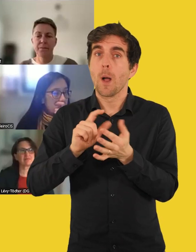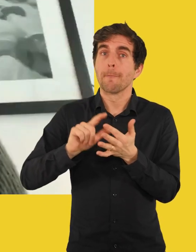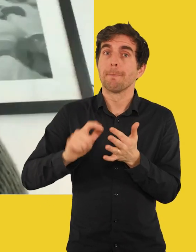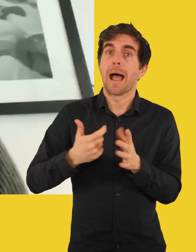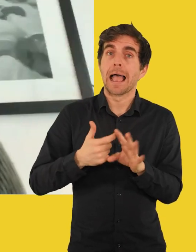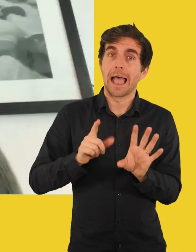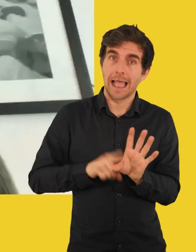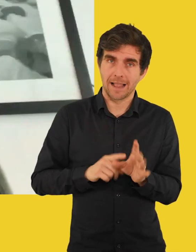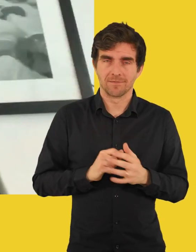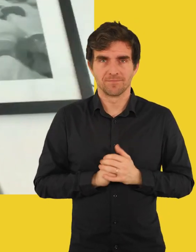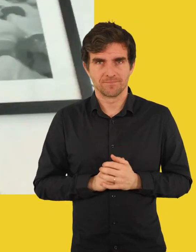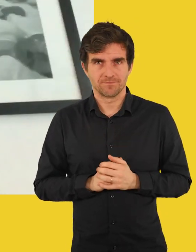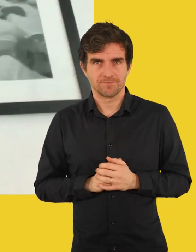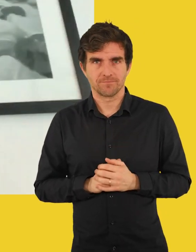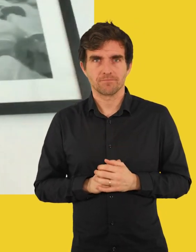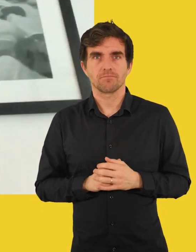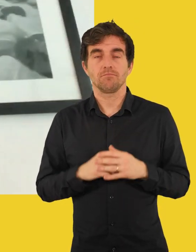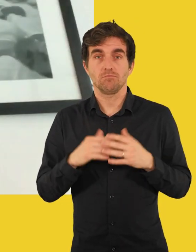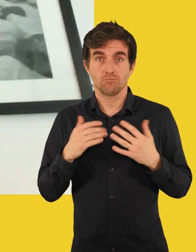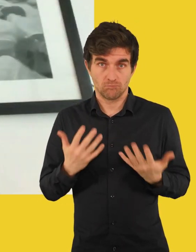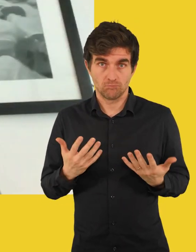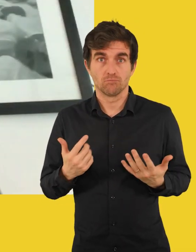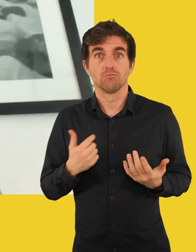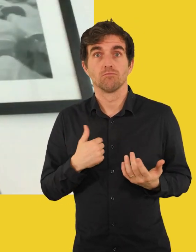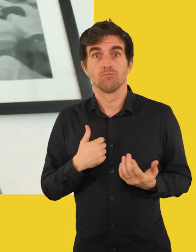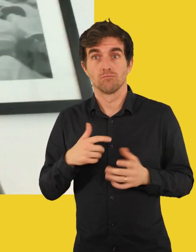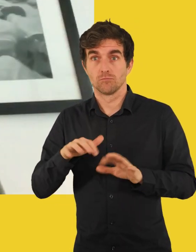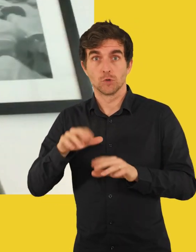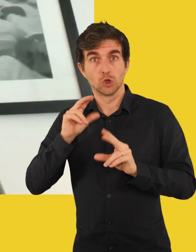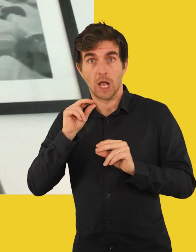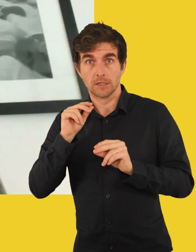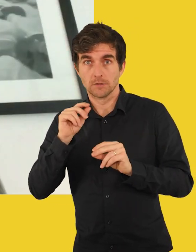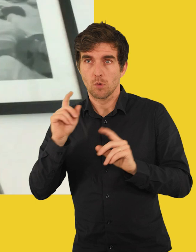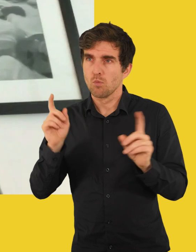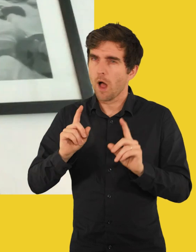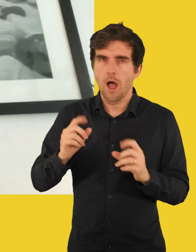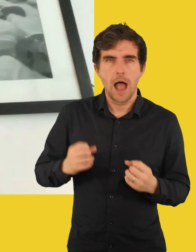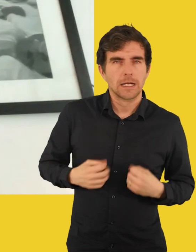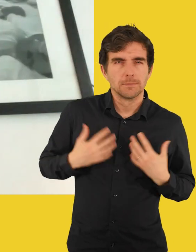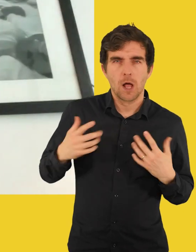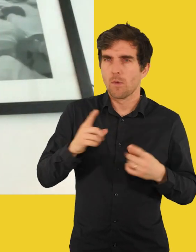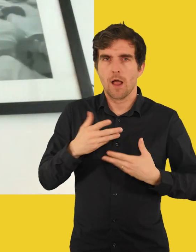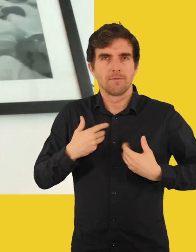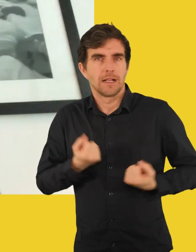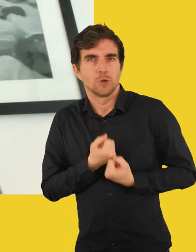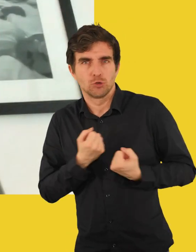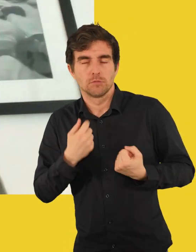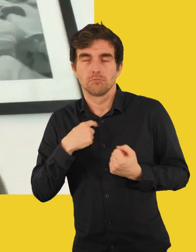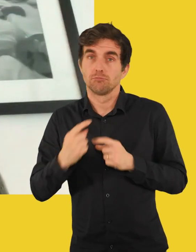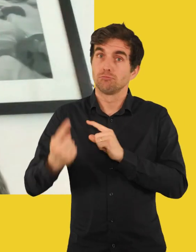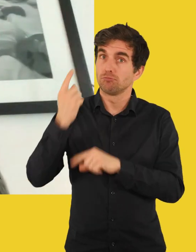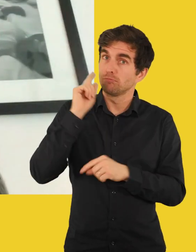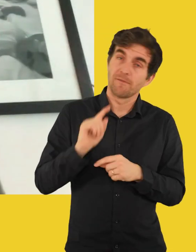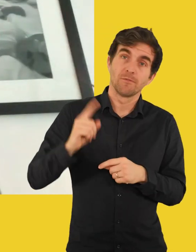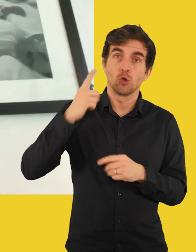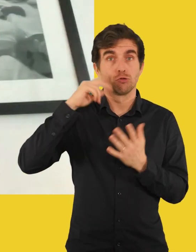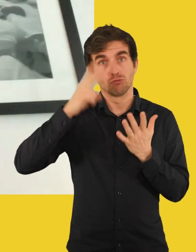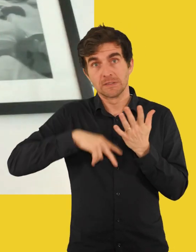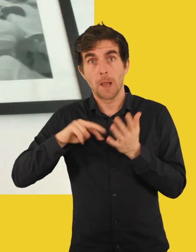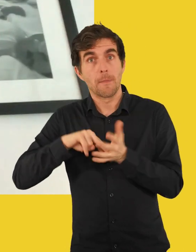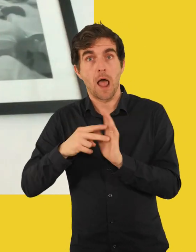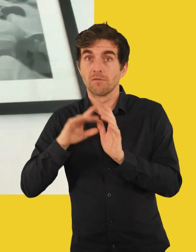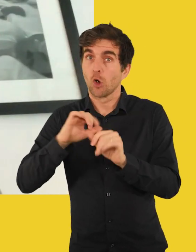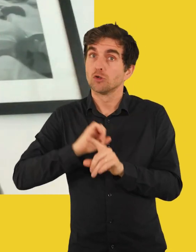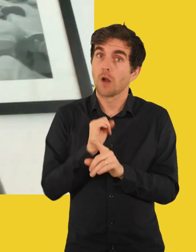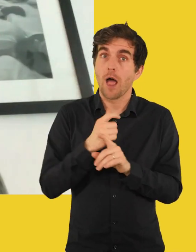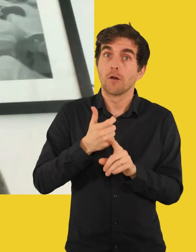thank you, Becky. If I were to have given a chat response about what inspires me and gives me energy, it was when I first read the